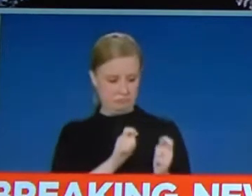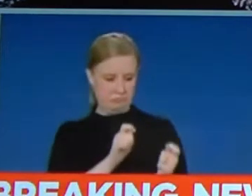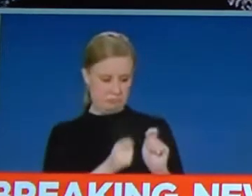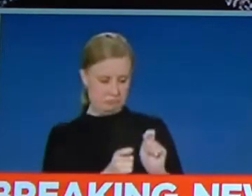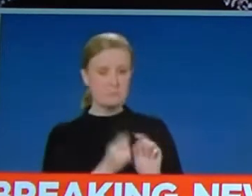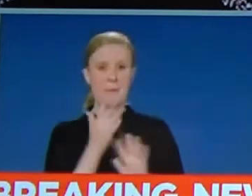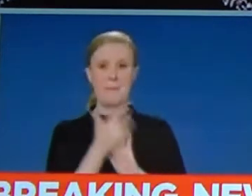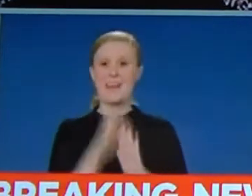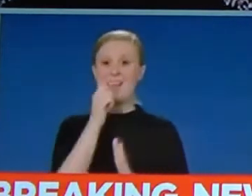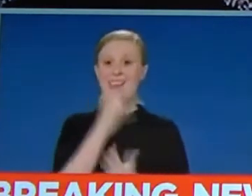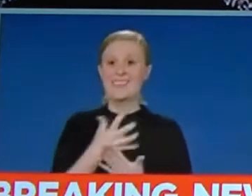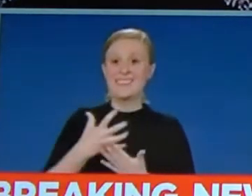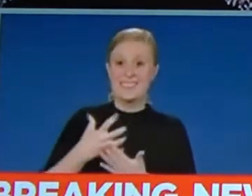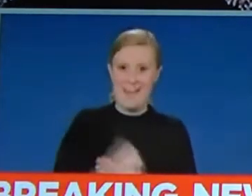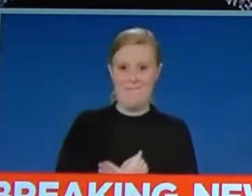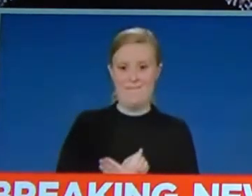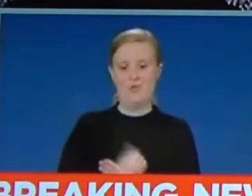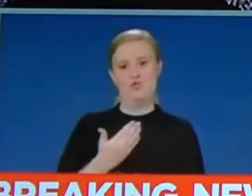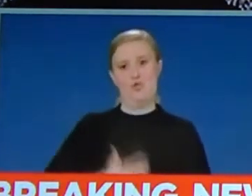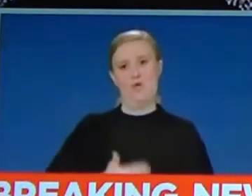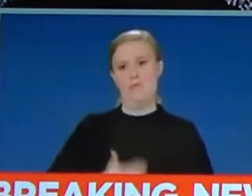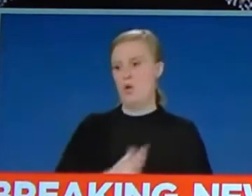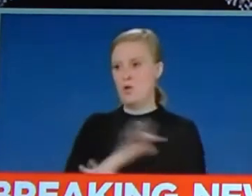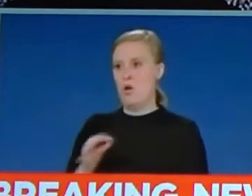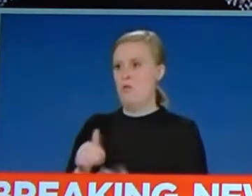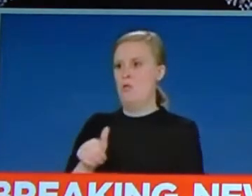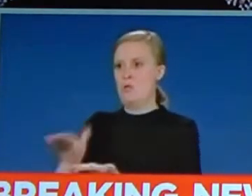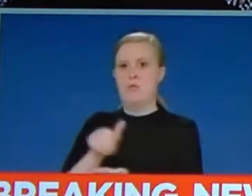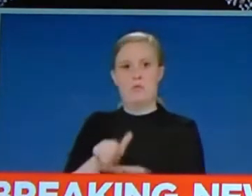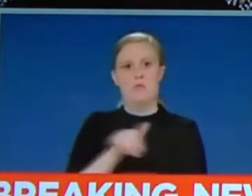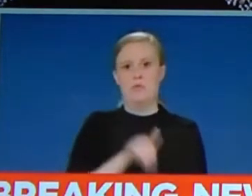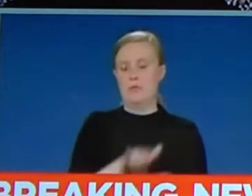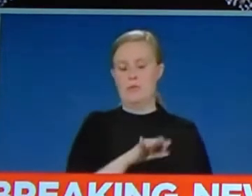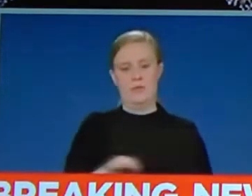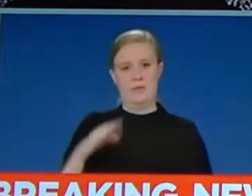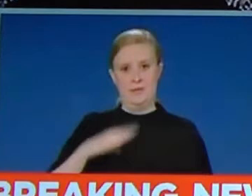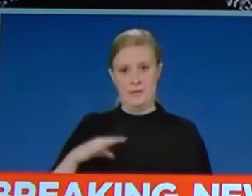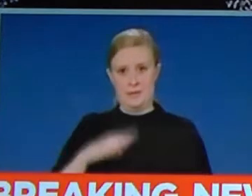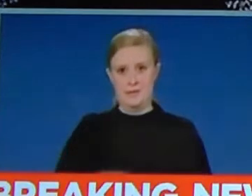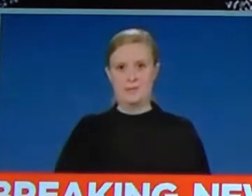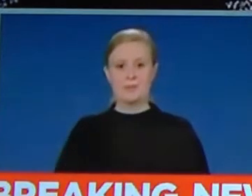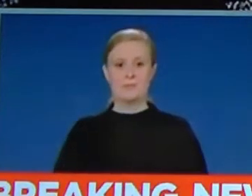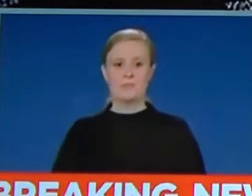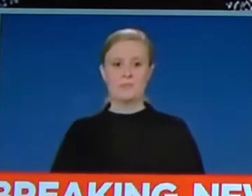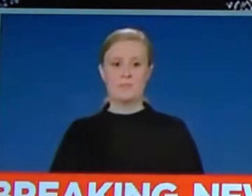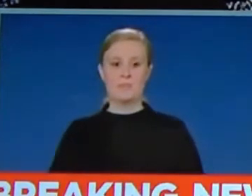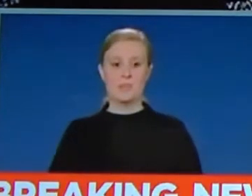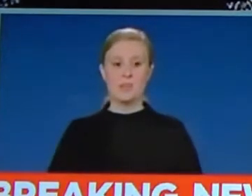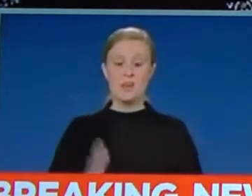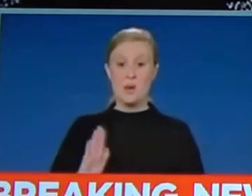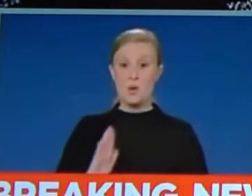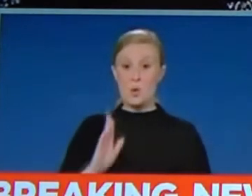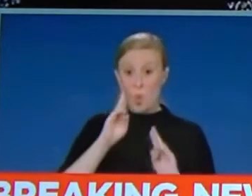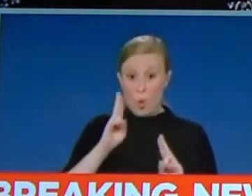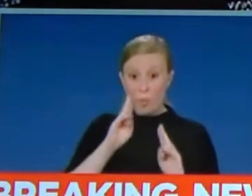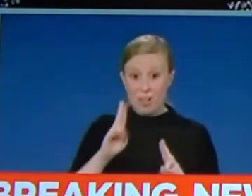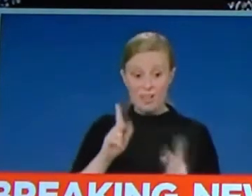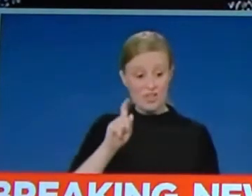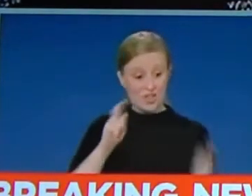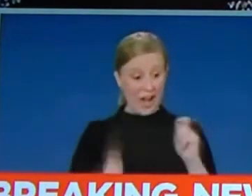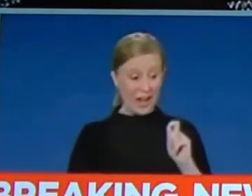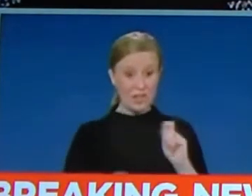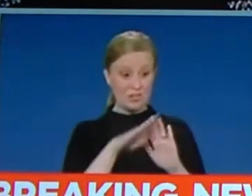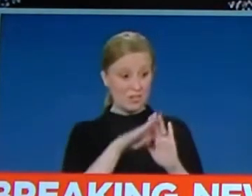to say that there's been the type of change in 3 weeks inside the award system that you might otherwise wait 30 years to see.